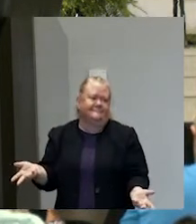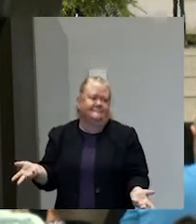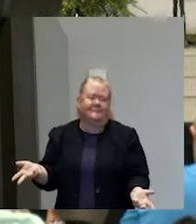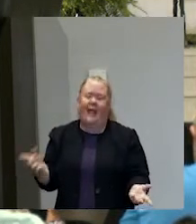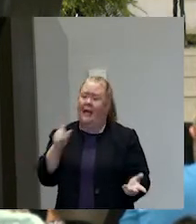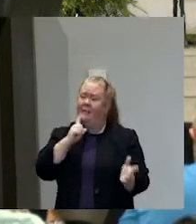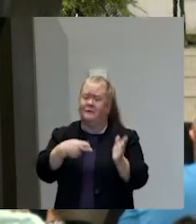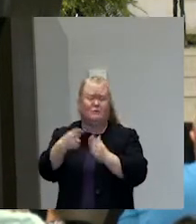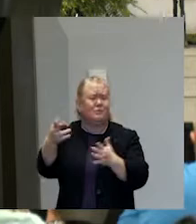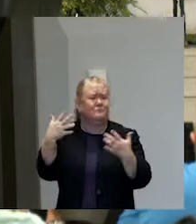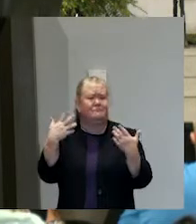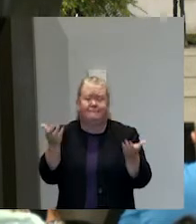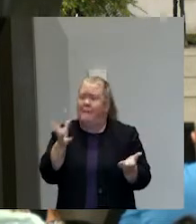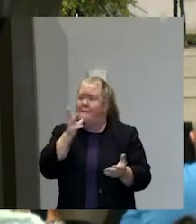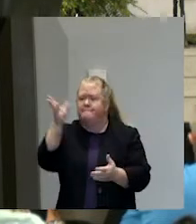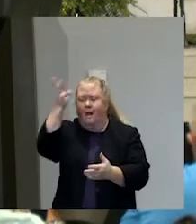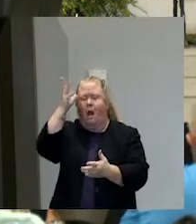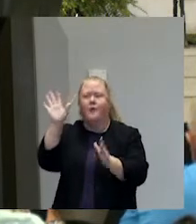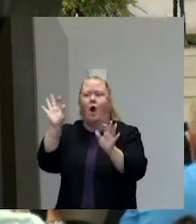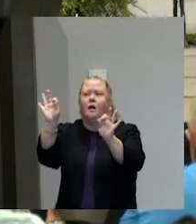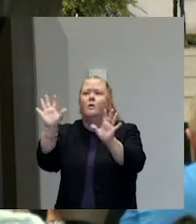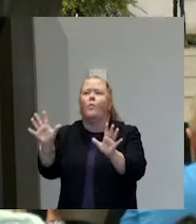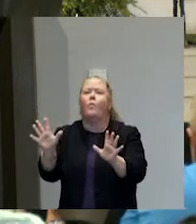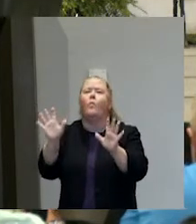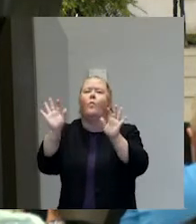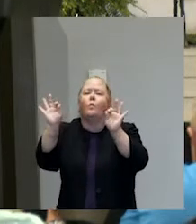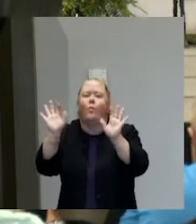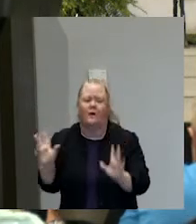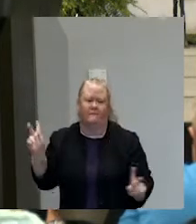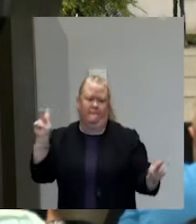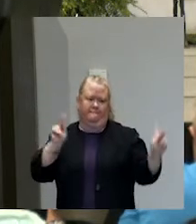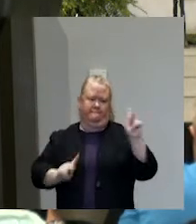truth. My parents are extraordinarily resilient people,